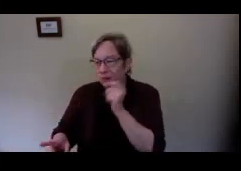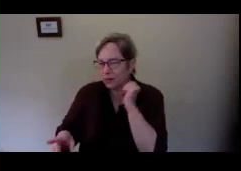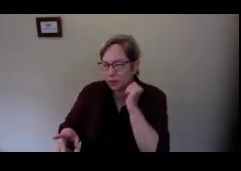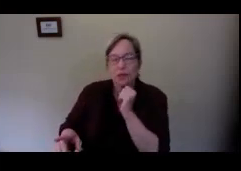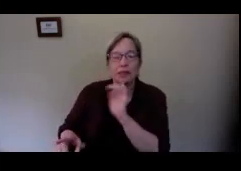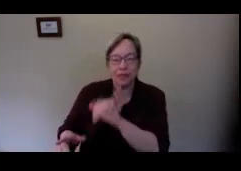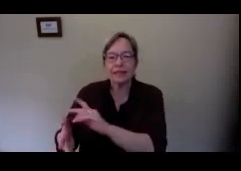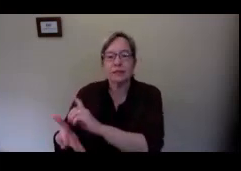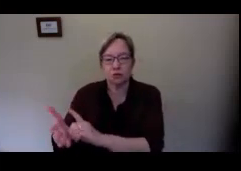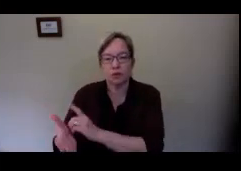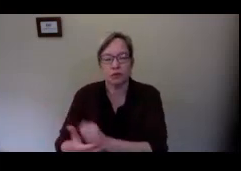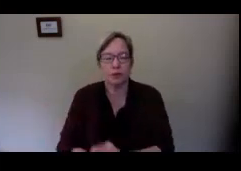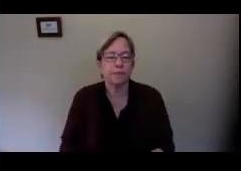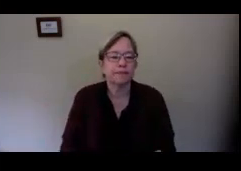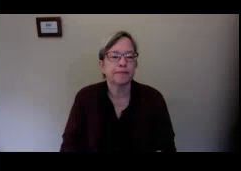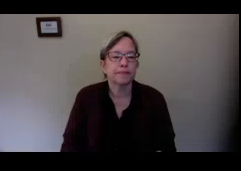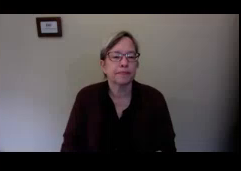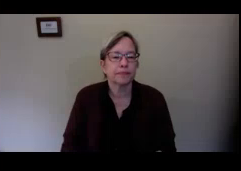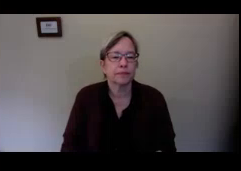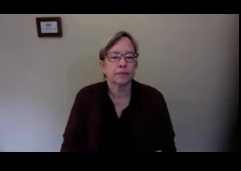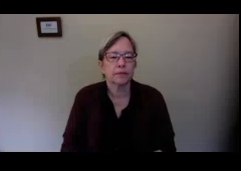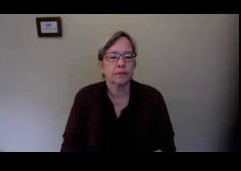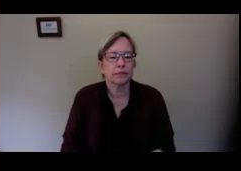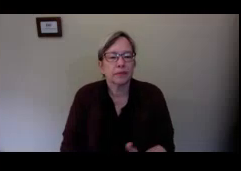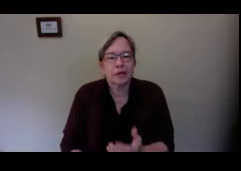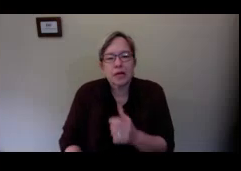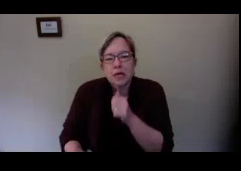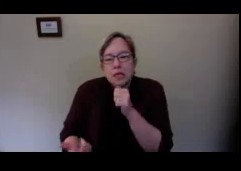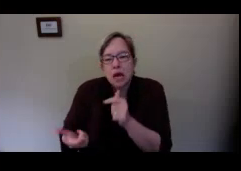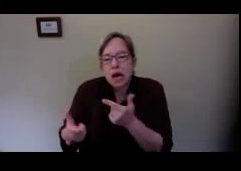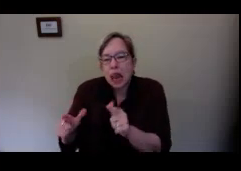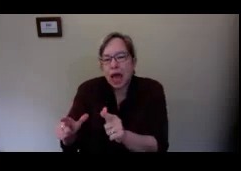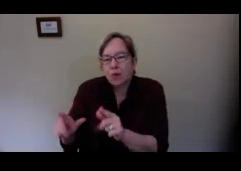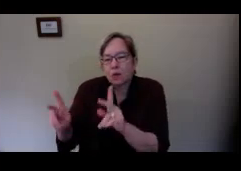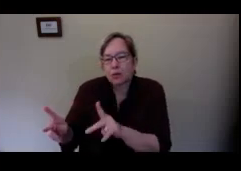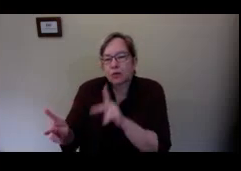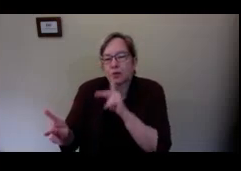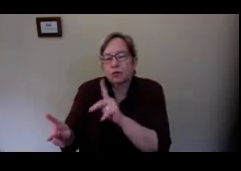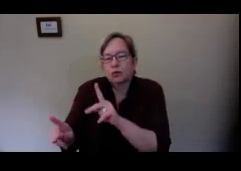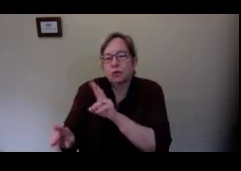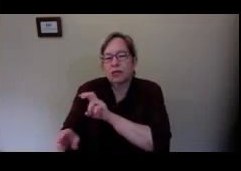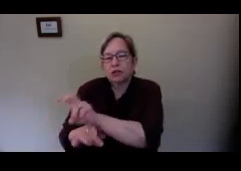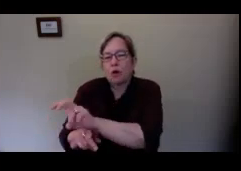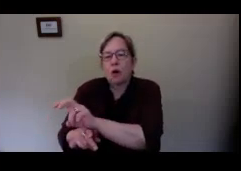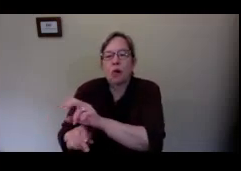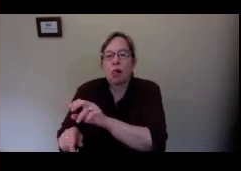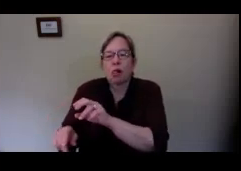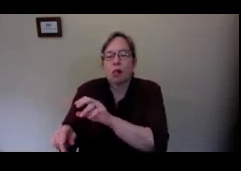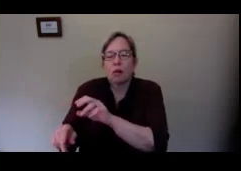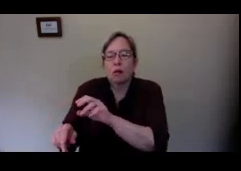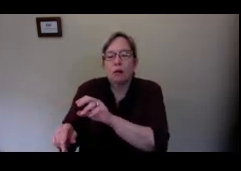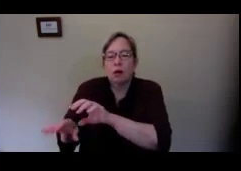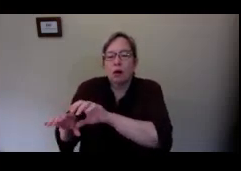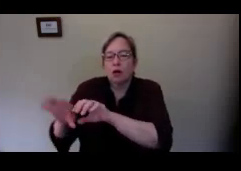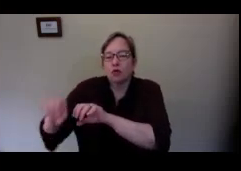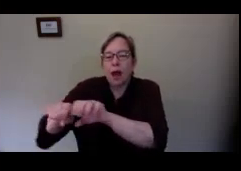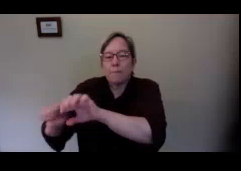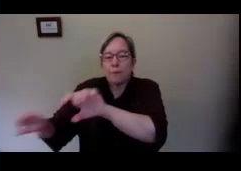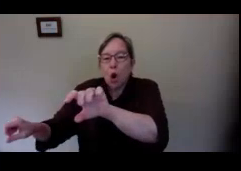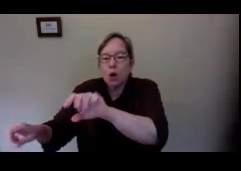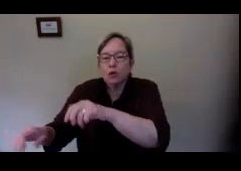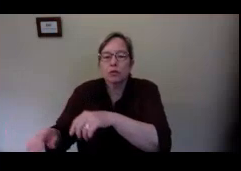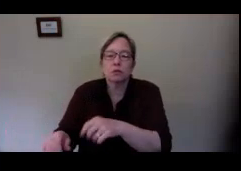of not allowing would be not allowing a resident to install grab bars in a bathroom, not allowing a resident to have